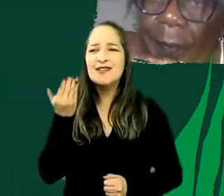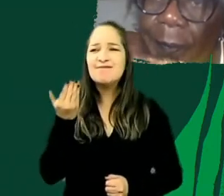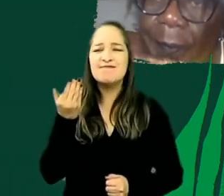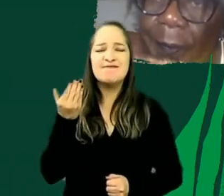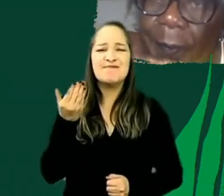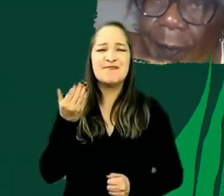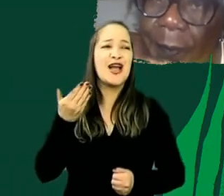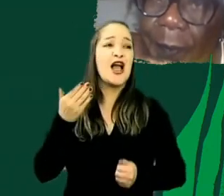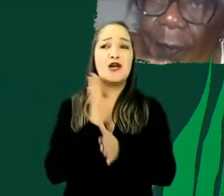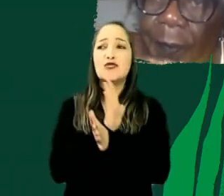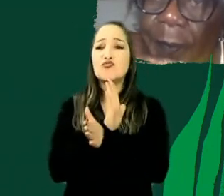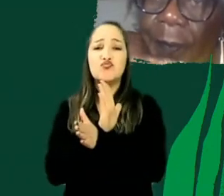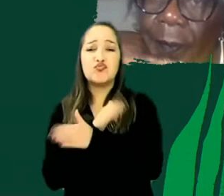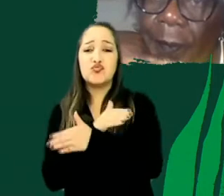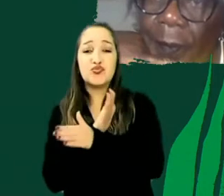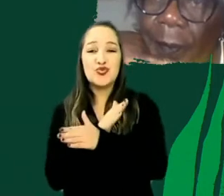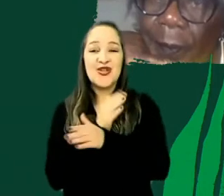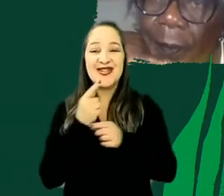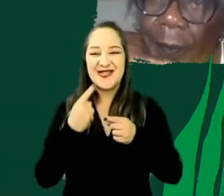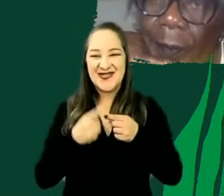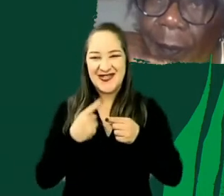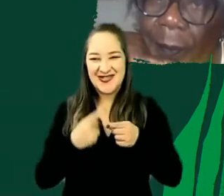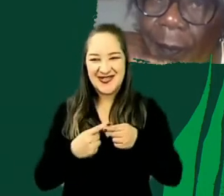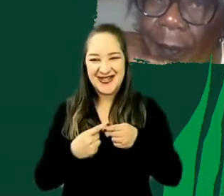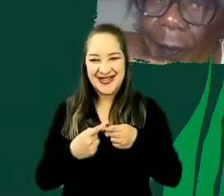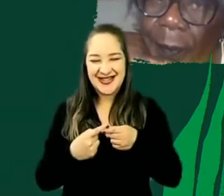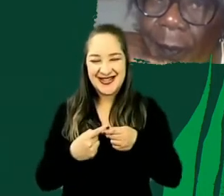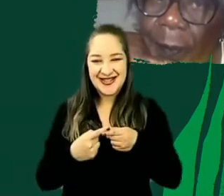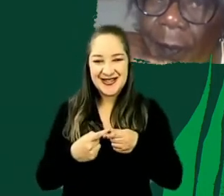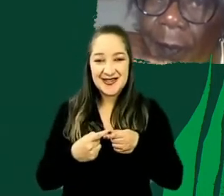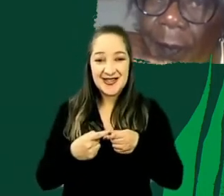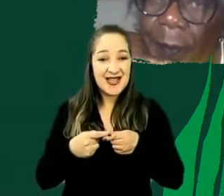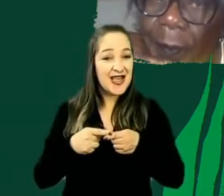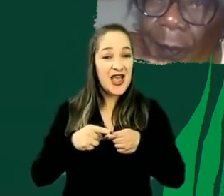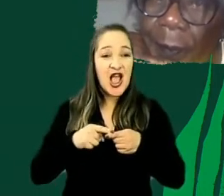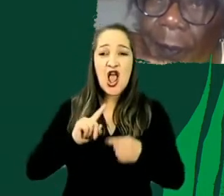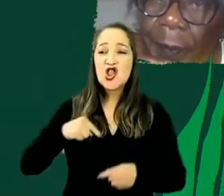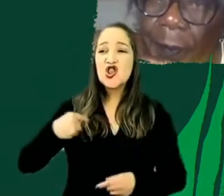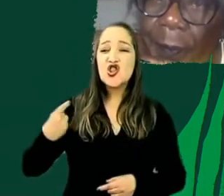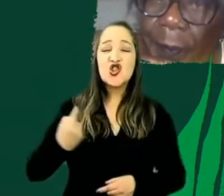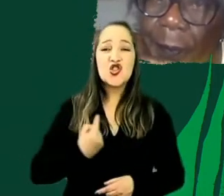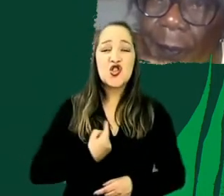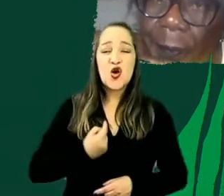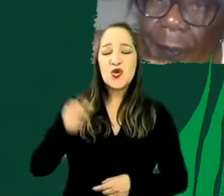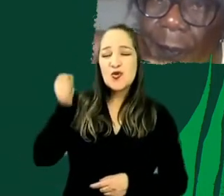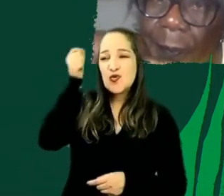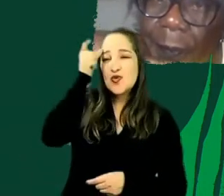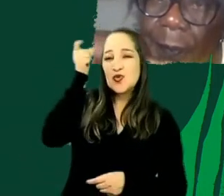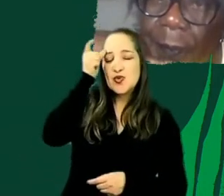because in all of our cultures, our mothers and grandmothers and great grandmothers